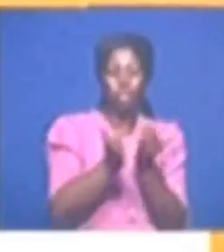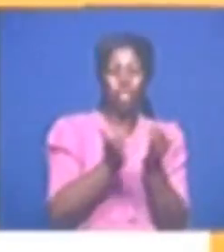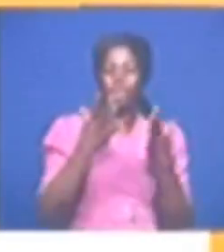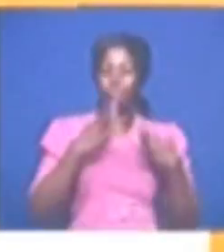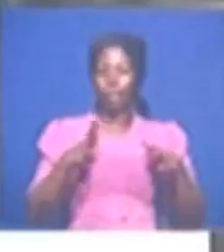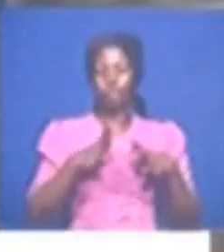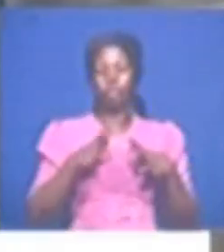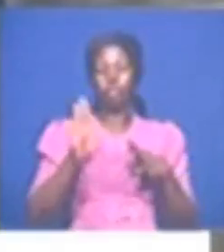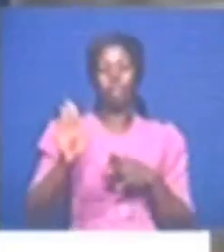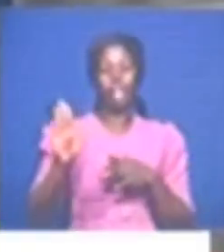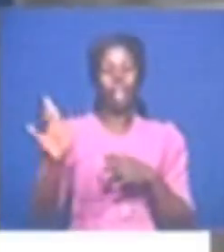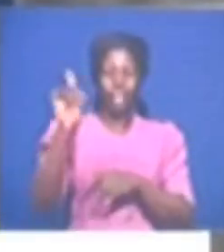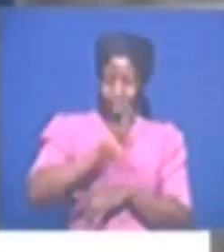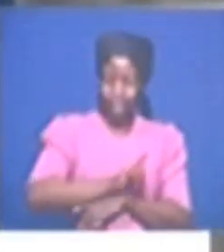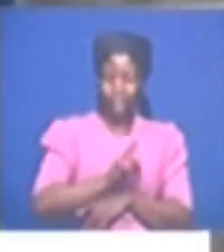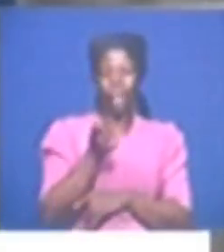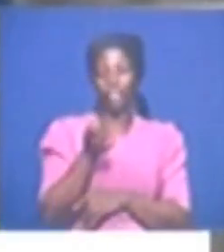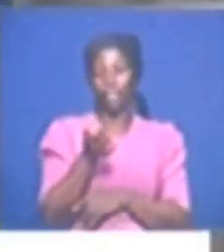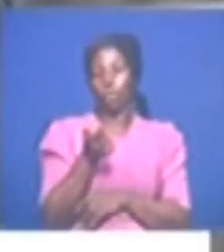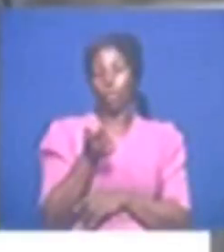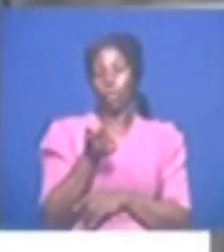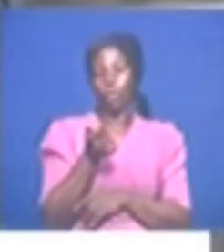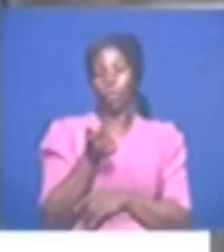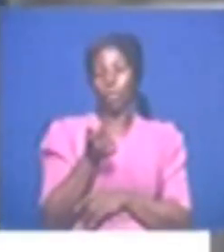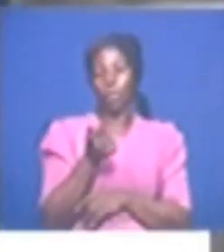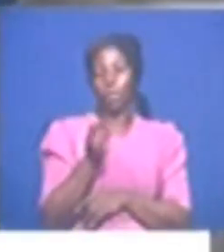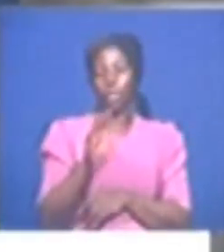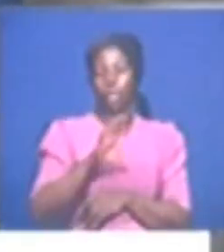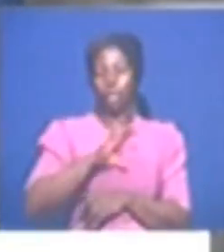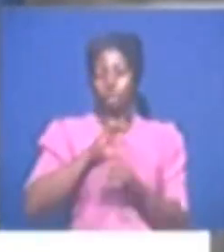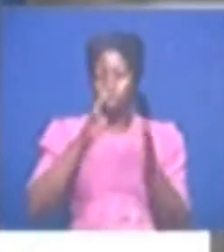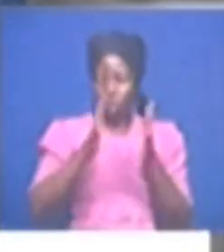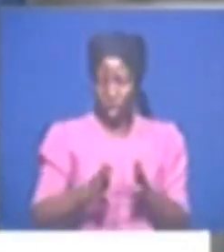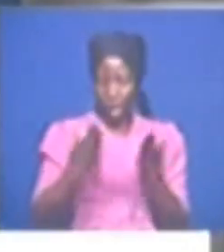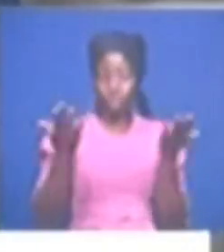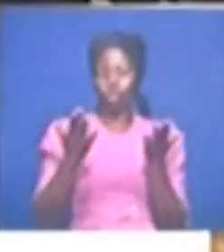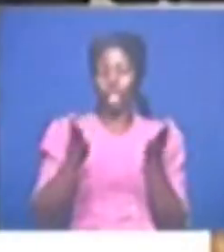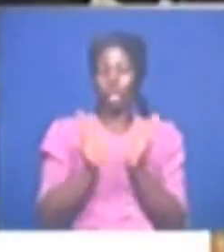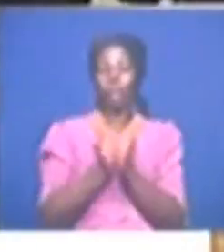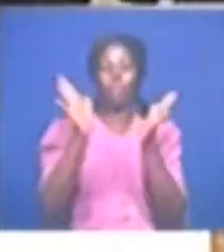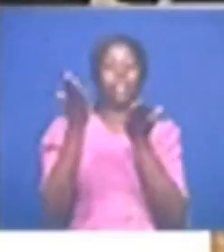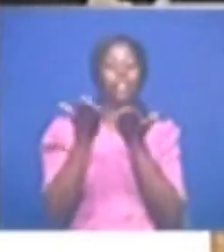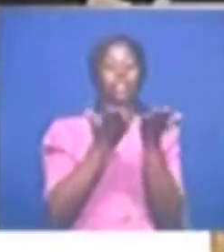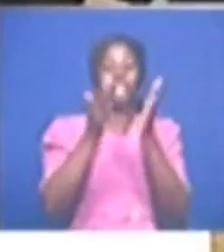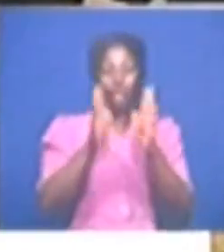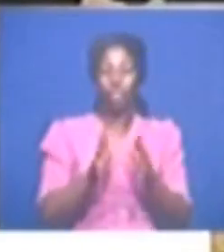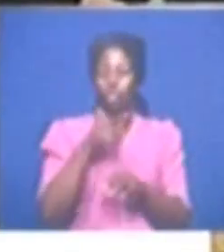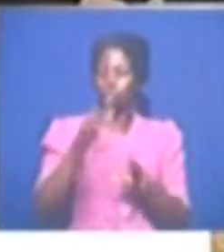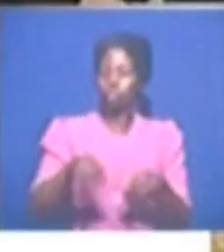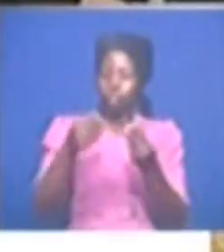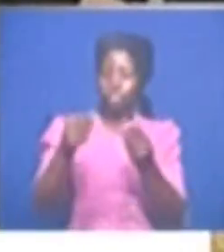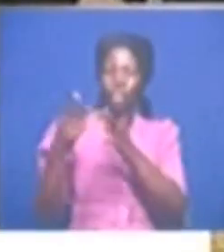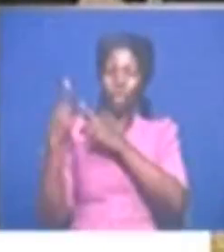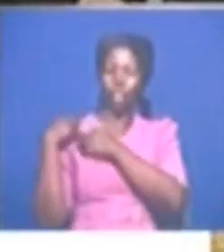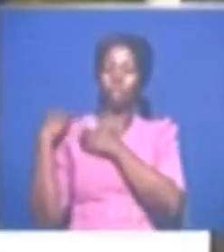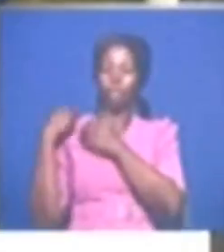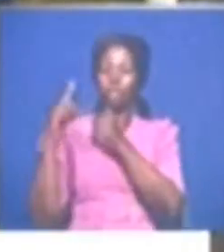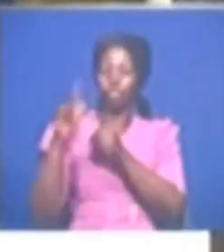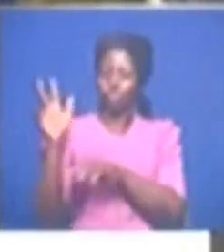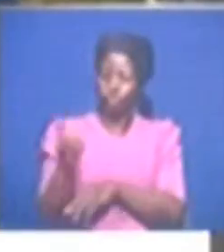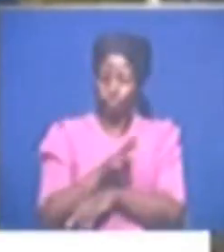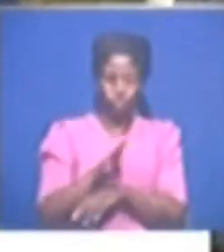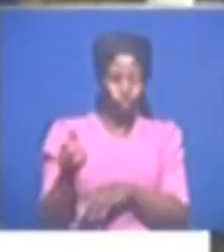numbered. There is a question mark. So the onus is on the public servants who have been tasked to man our exit